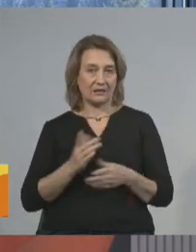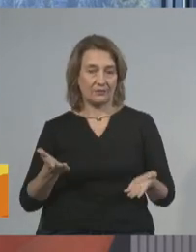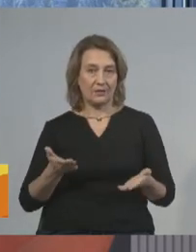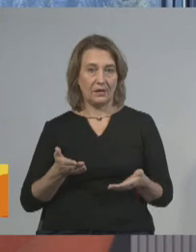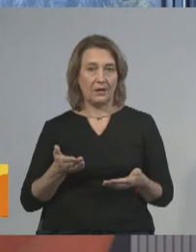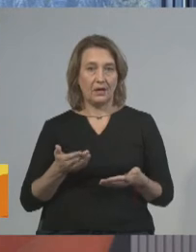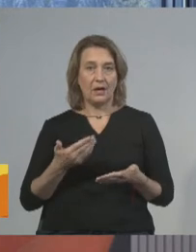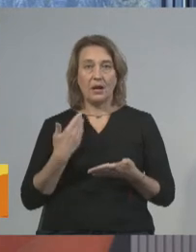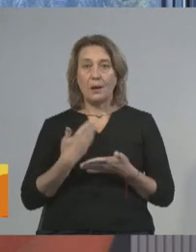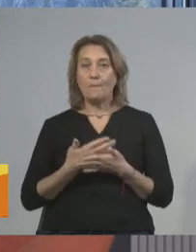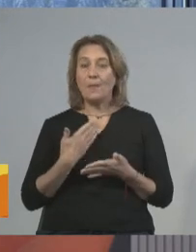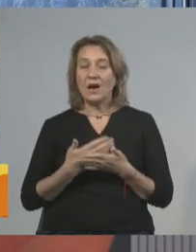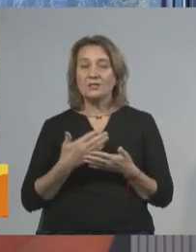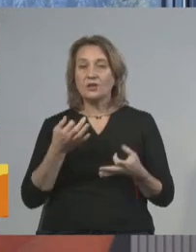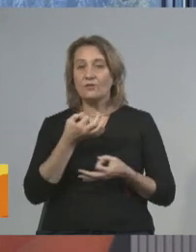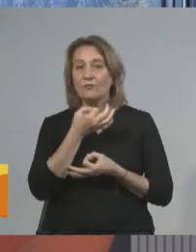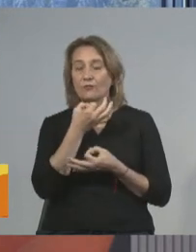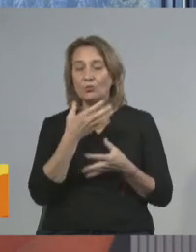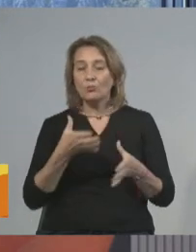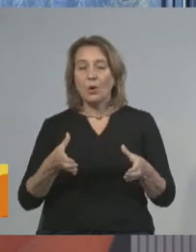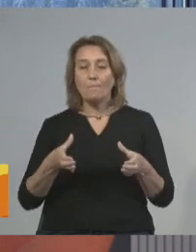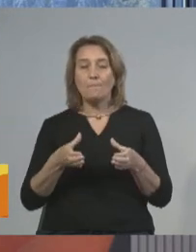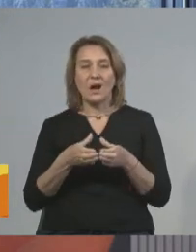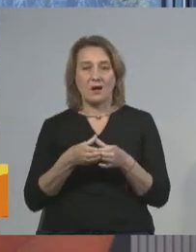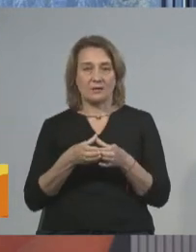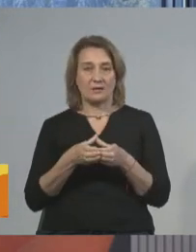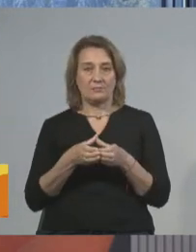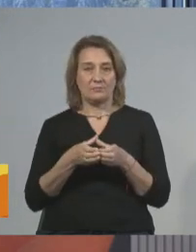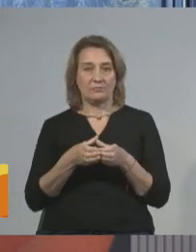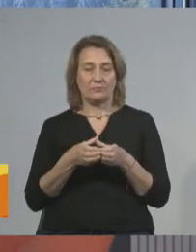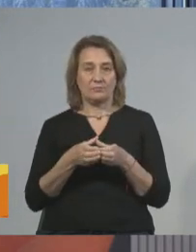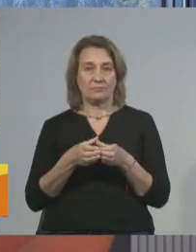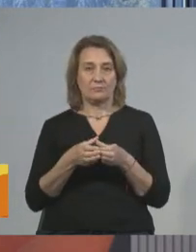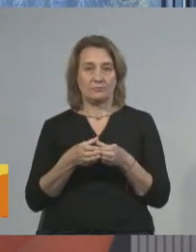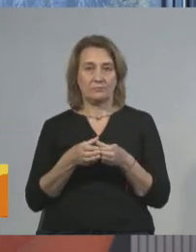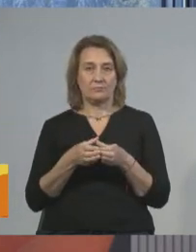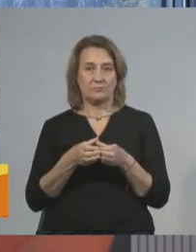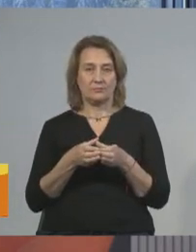russian narrative and i think that in any party